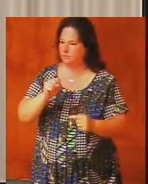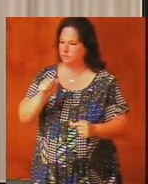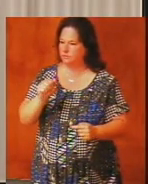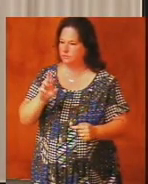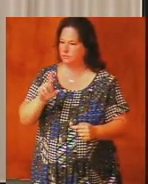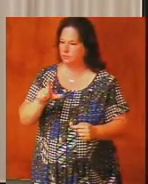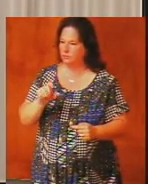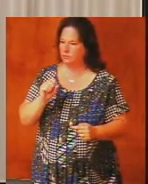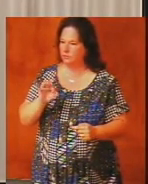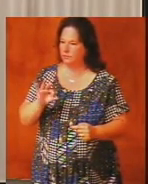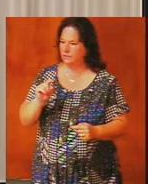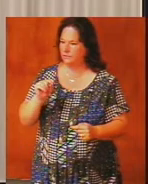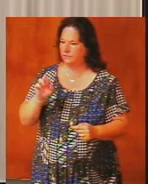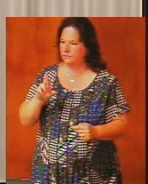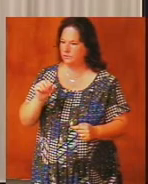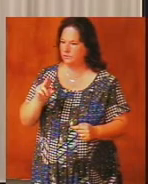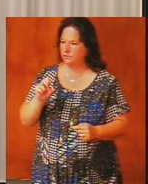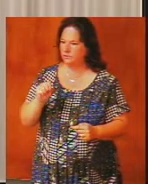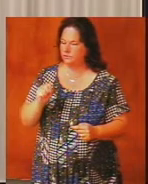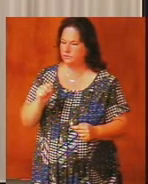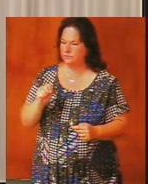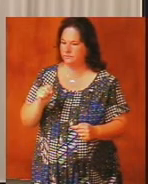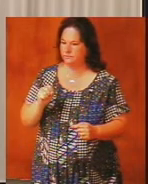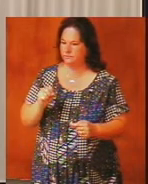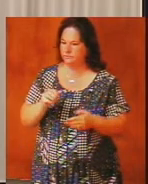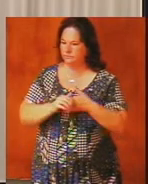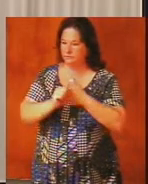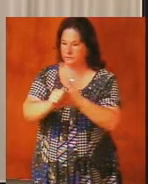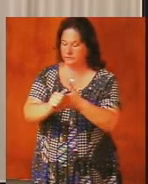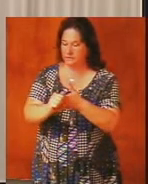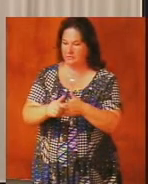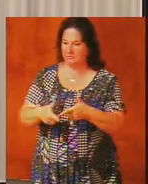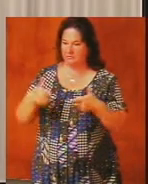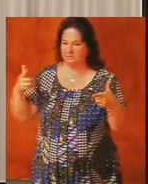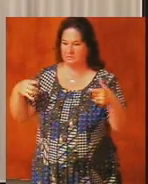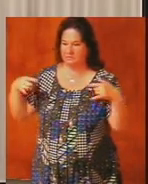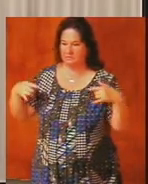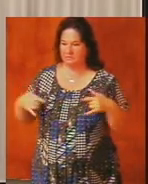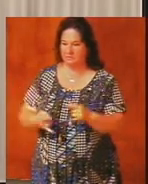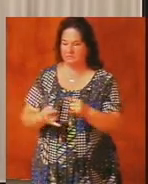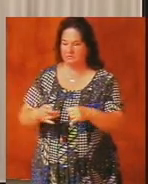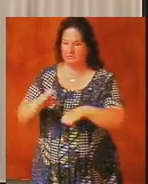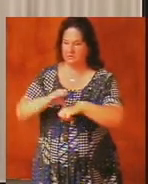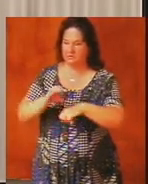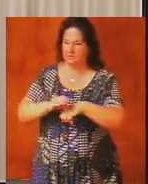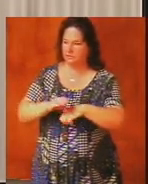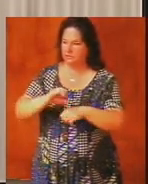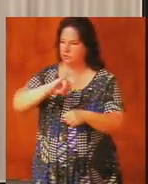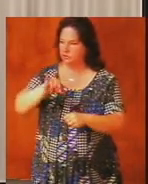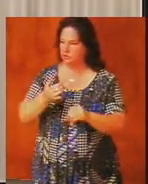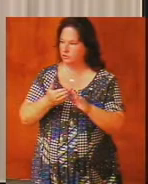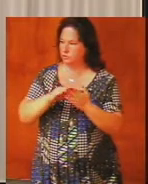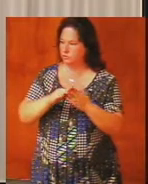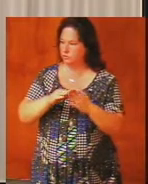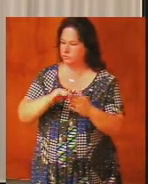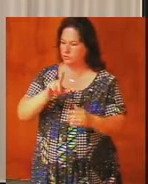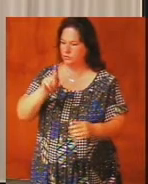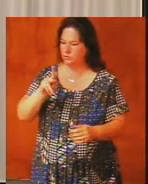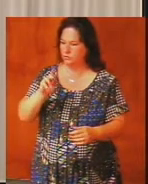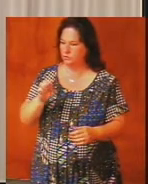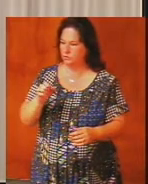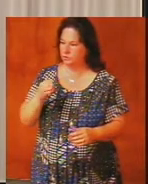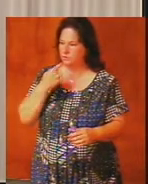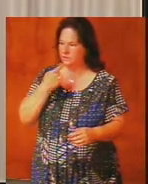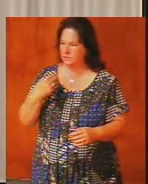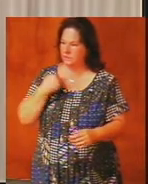Tarsus spearheaded a massive persecution against the church in Jerusalem, Luke tells us that